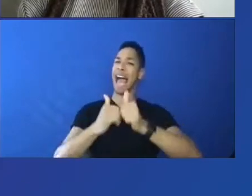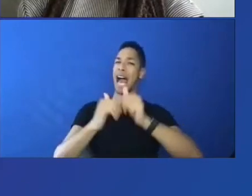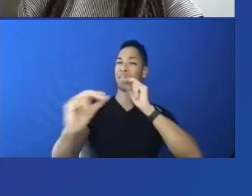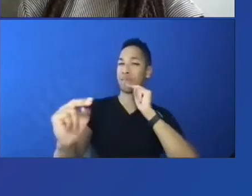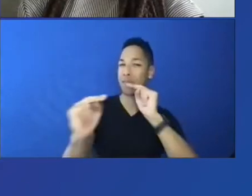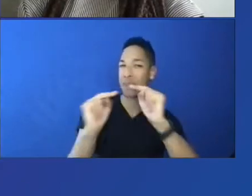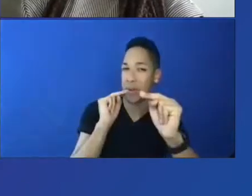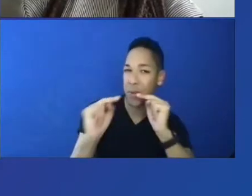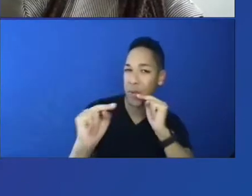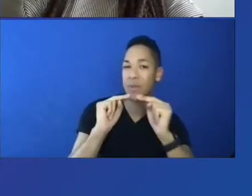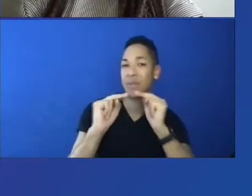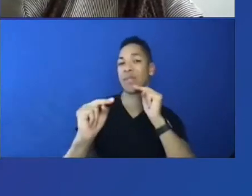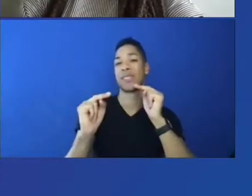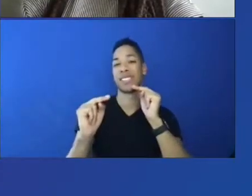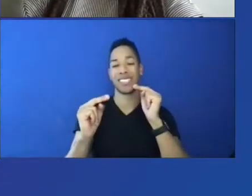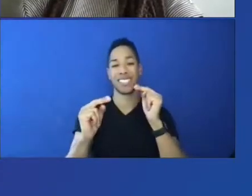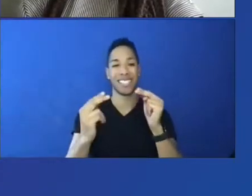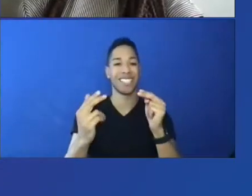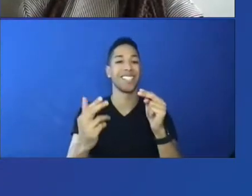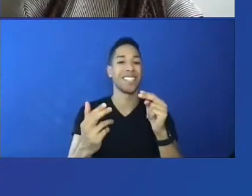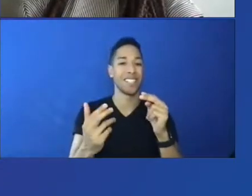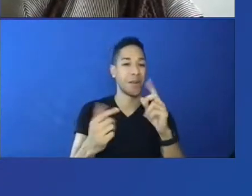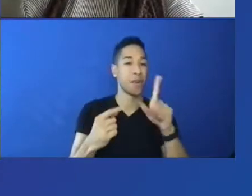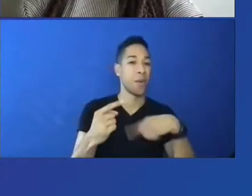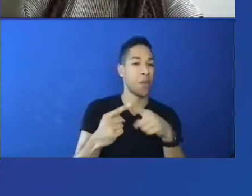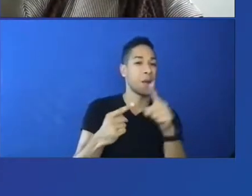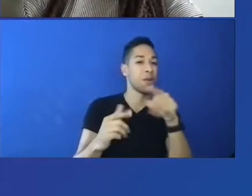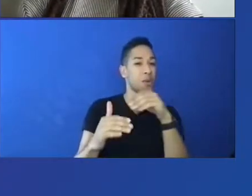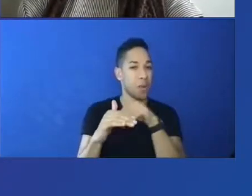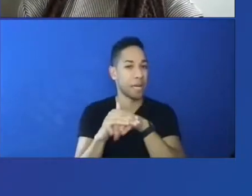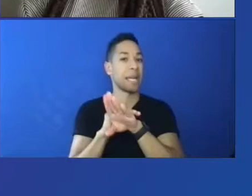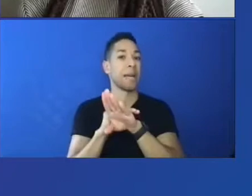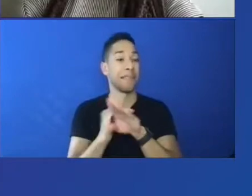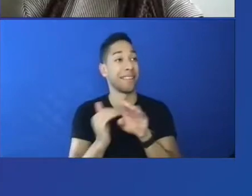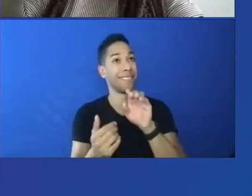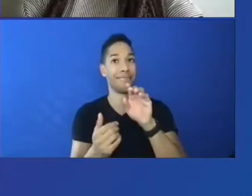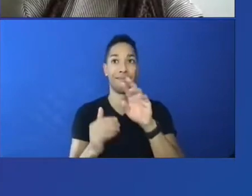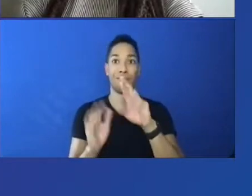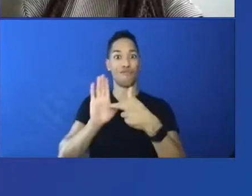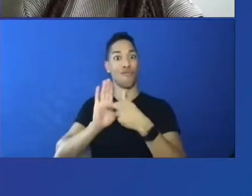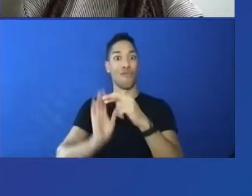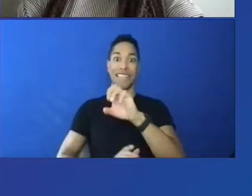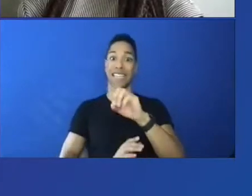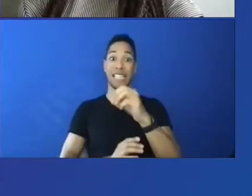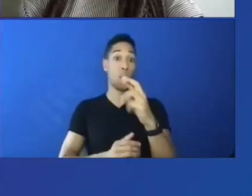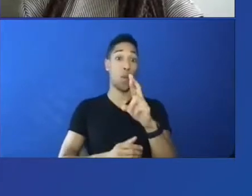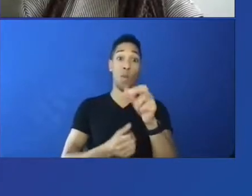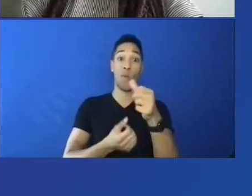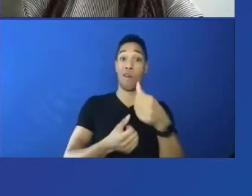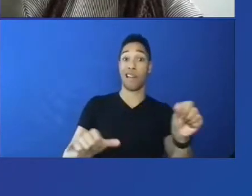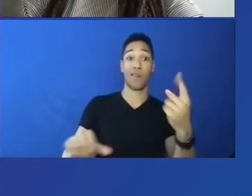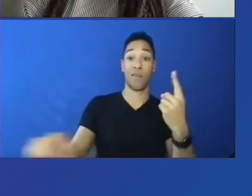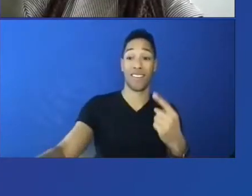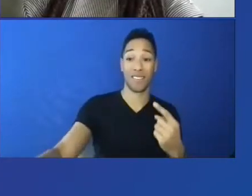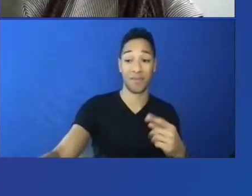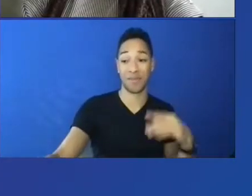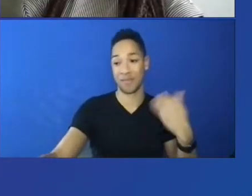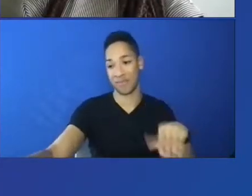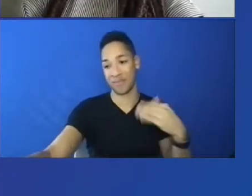negotiate what you need when you come in as ED or anybody, you know. So, okay.